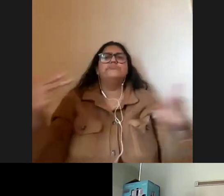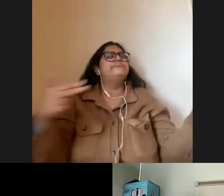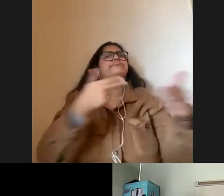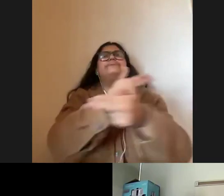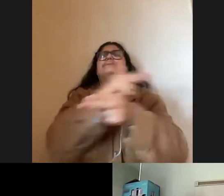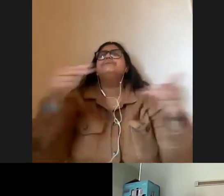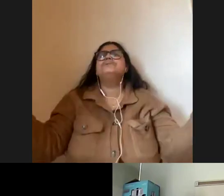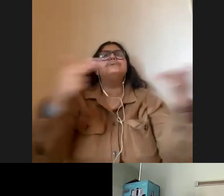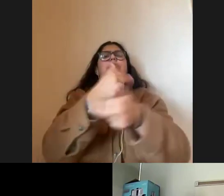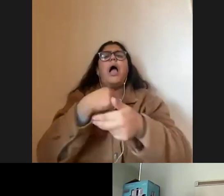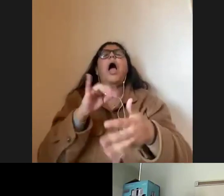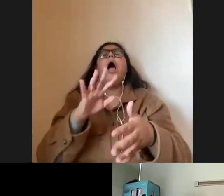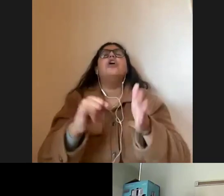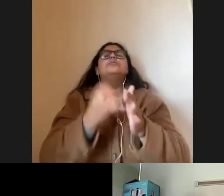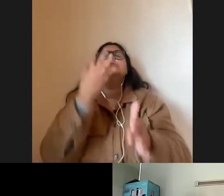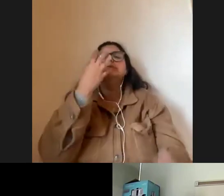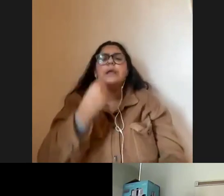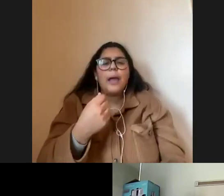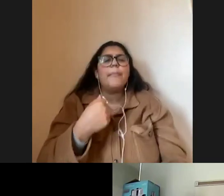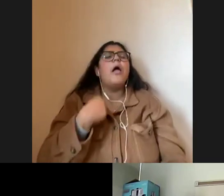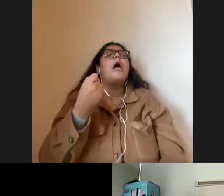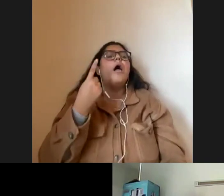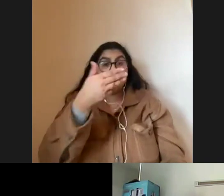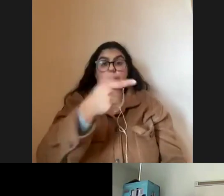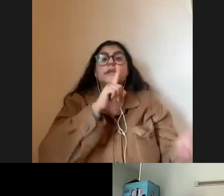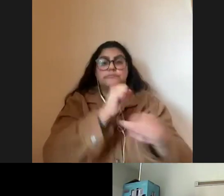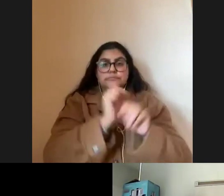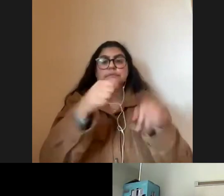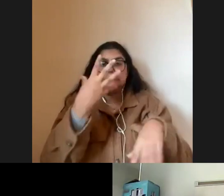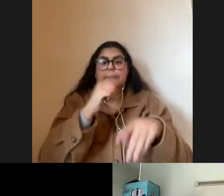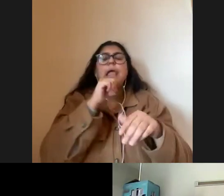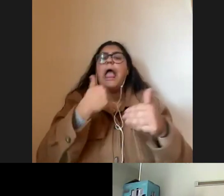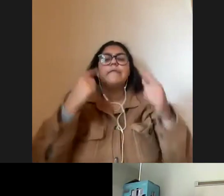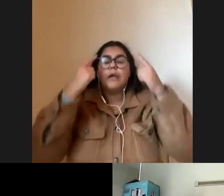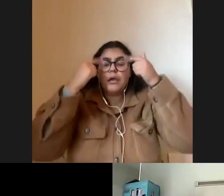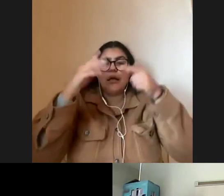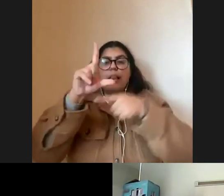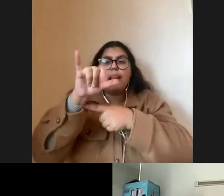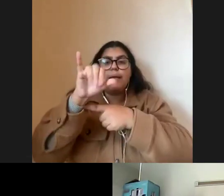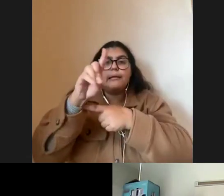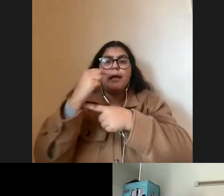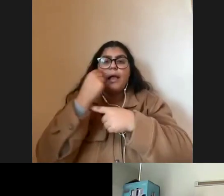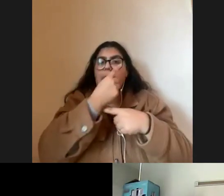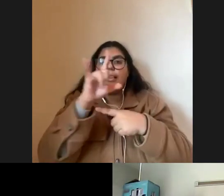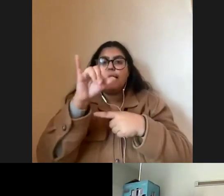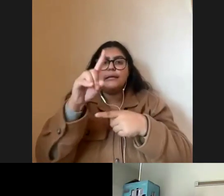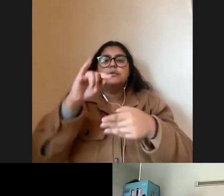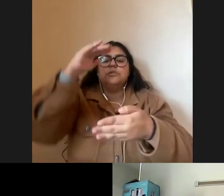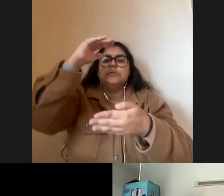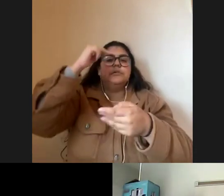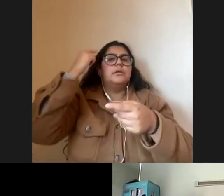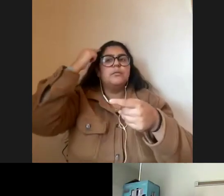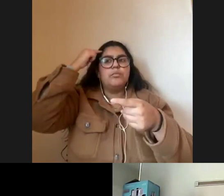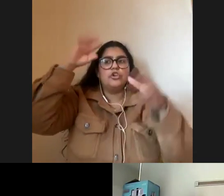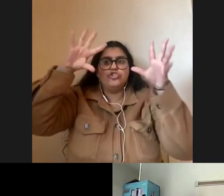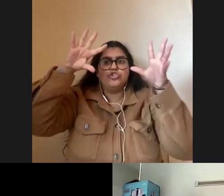they were just sleeping. So fish do sleep. They don't have eyelids, obviously. So basically what happens is they basically shut part of their brain off and they have